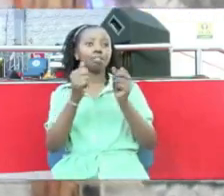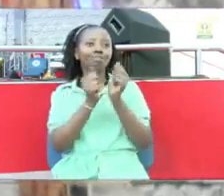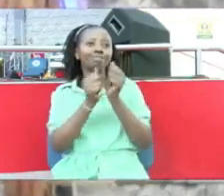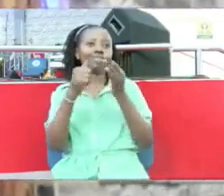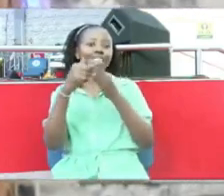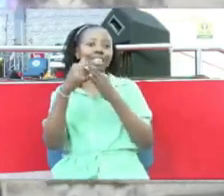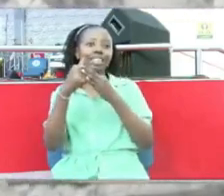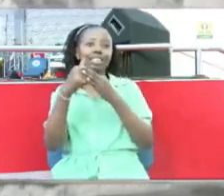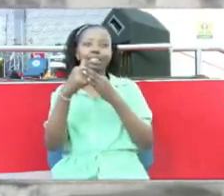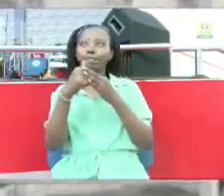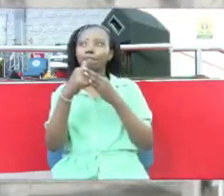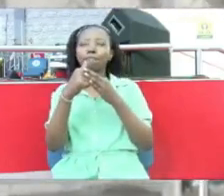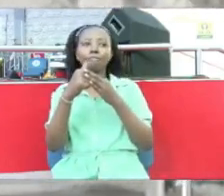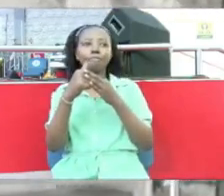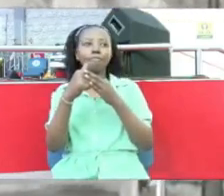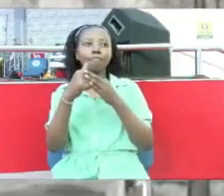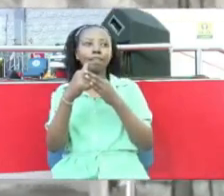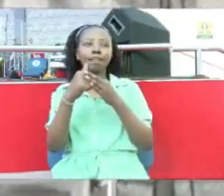sura